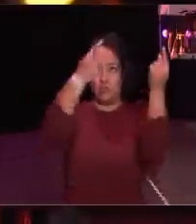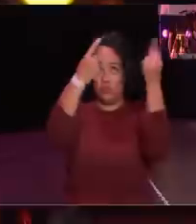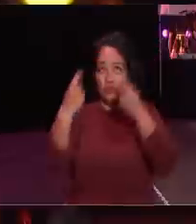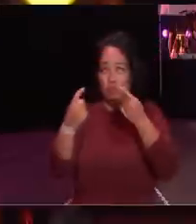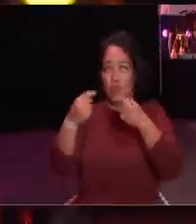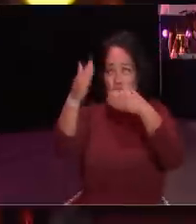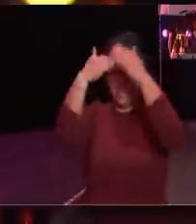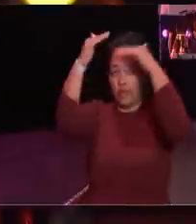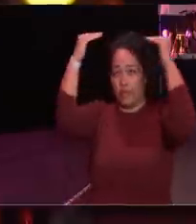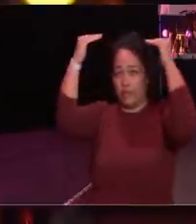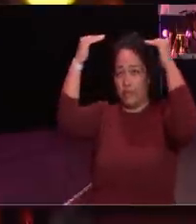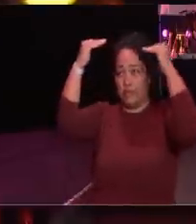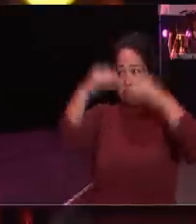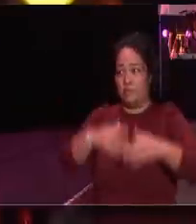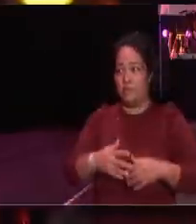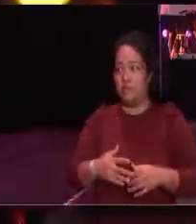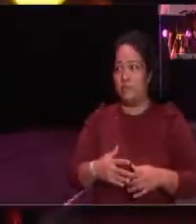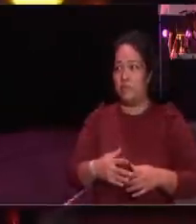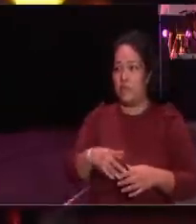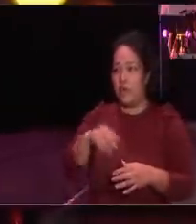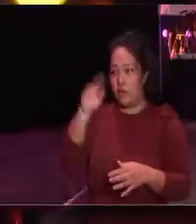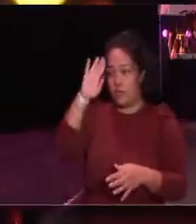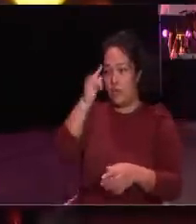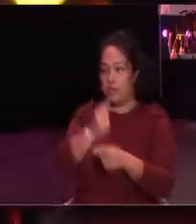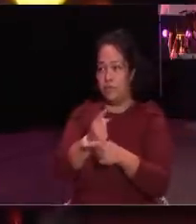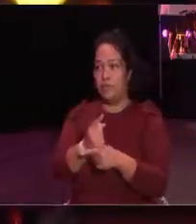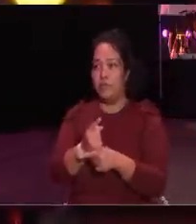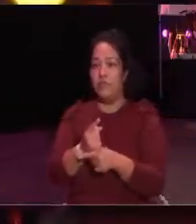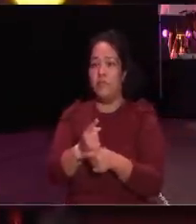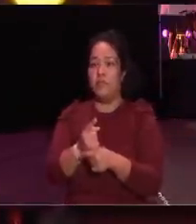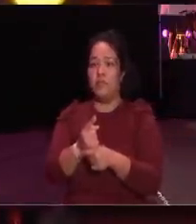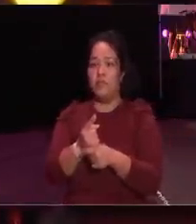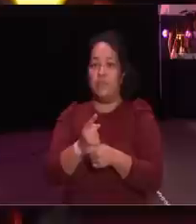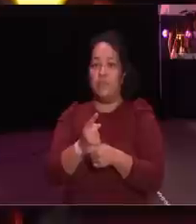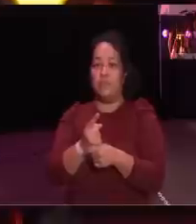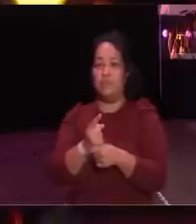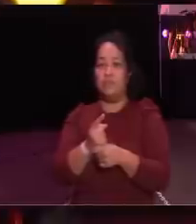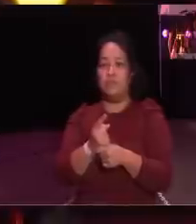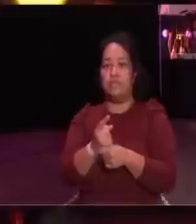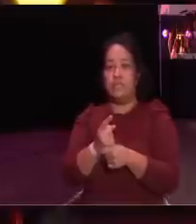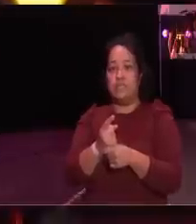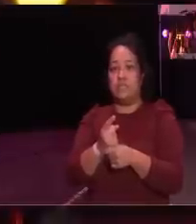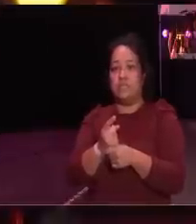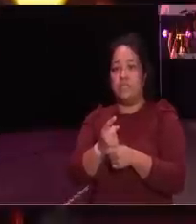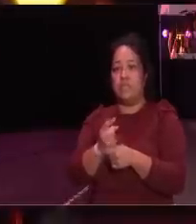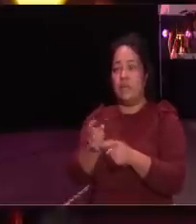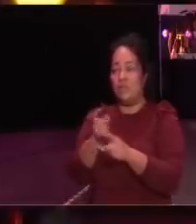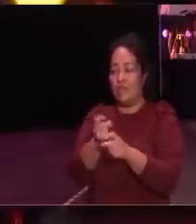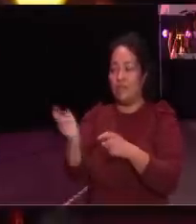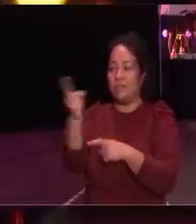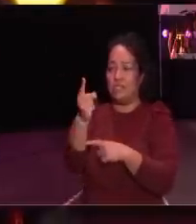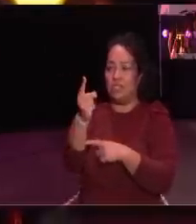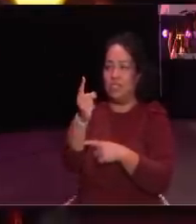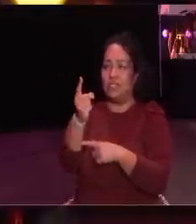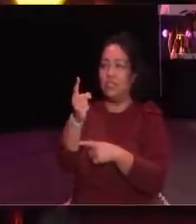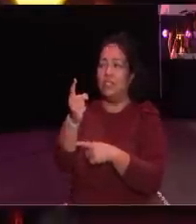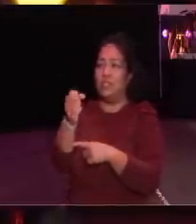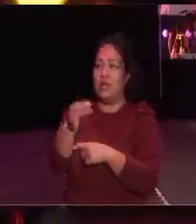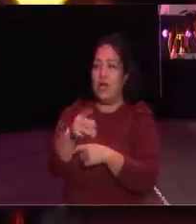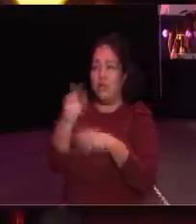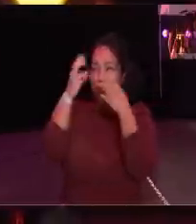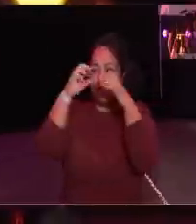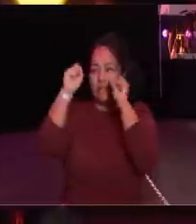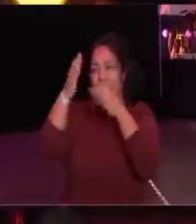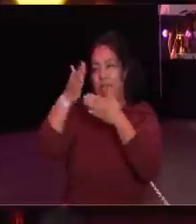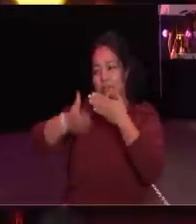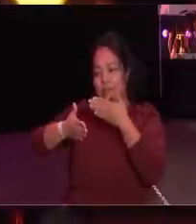heaven. Amados hermanos, dear brothers, el próximo año termina mi presidencia. Next year my presidency